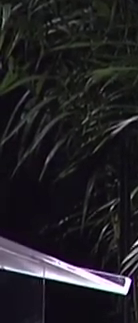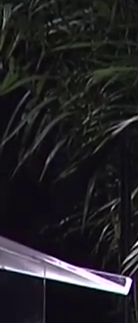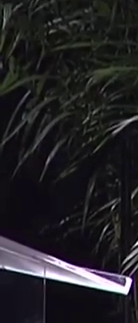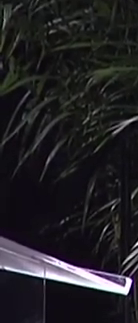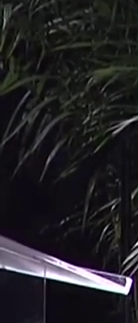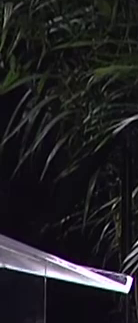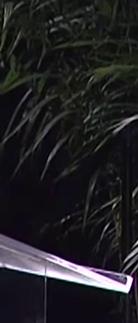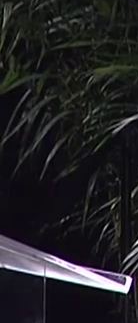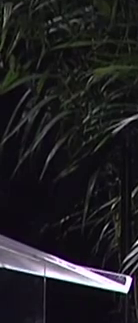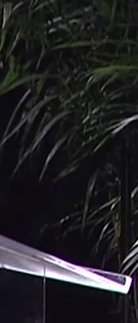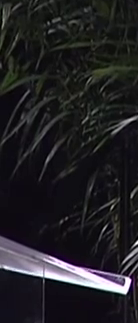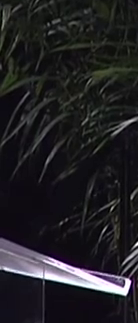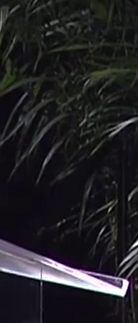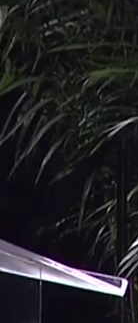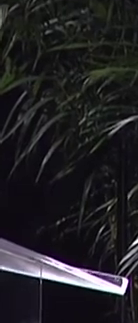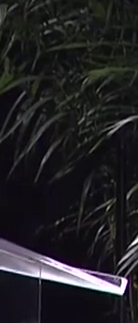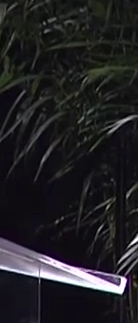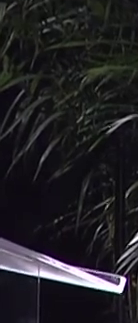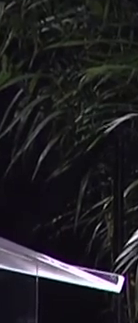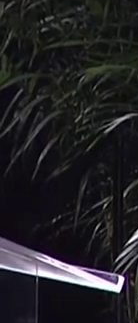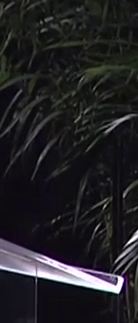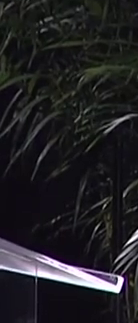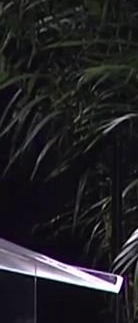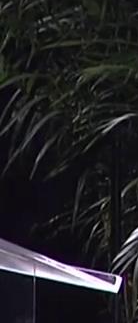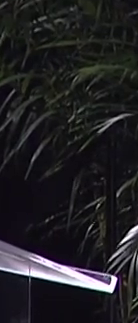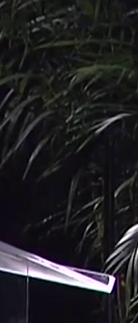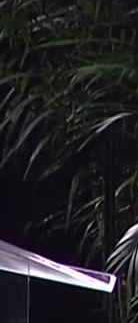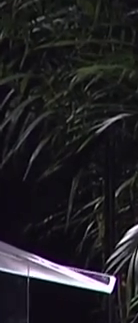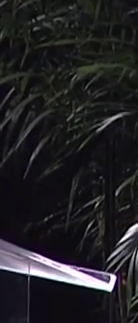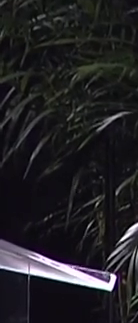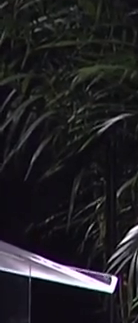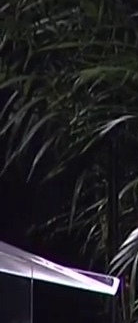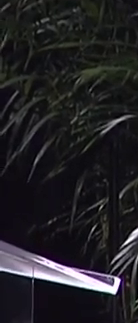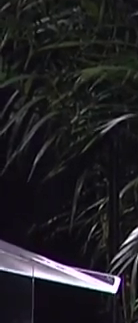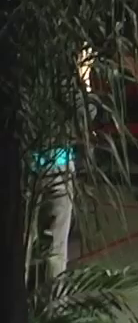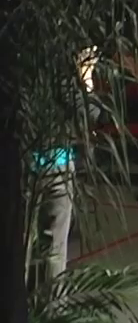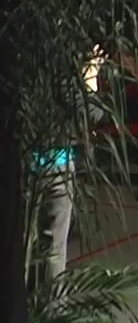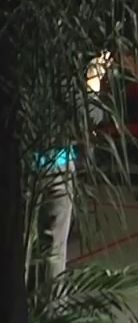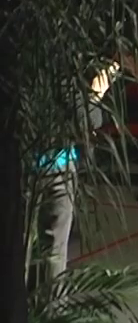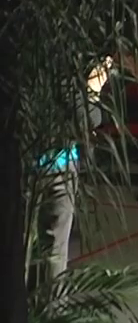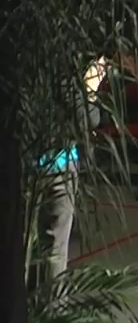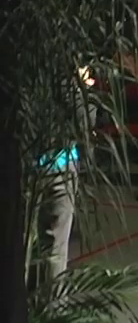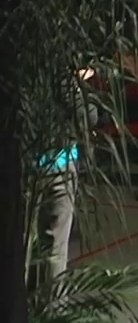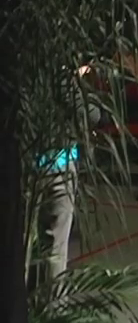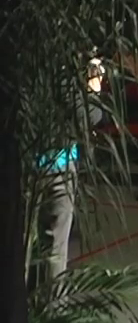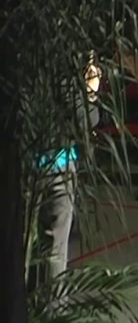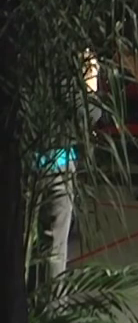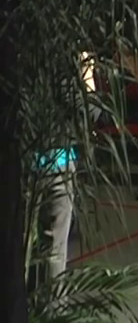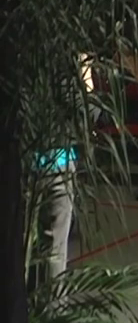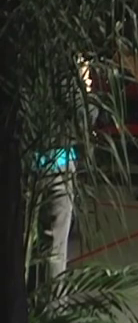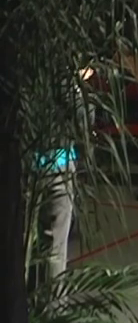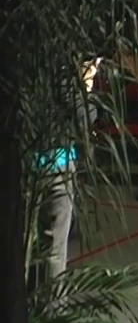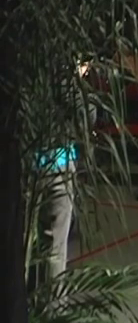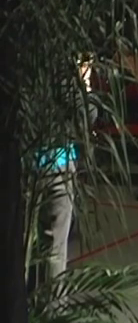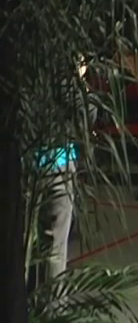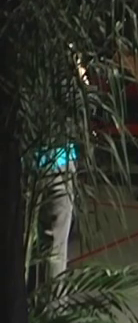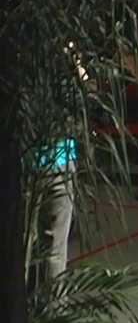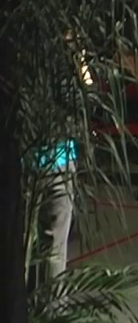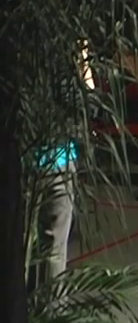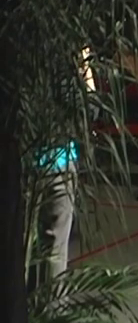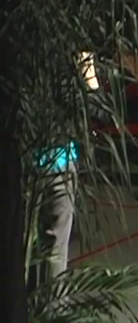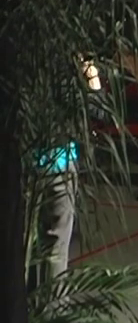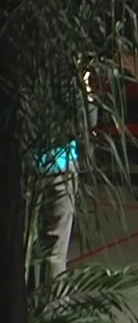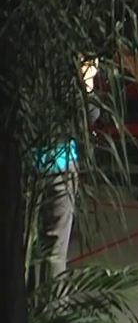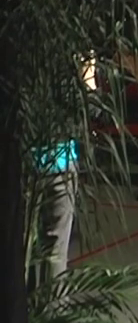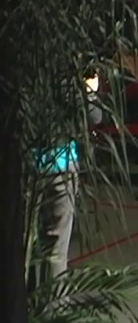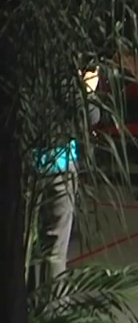them digitally. Or at Fashion Week in New York, to get into certain parties, you had to have a Clout